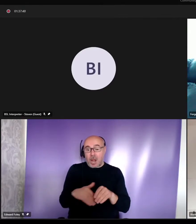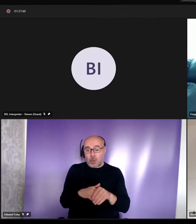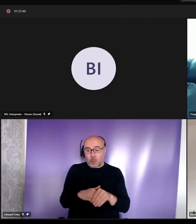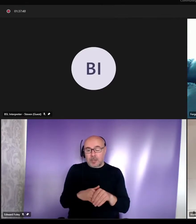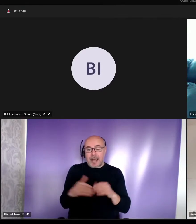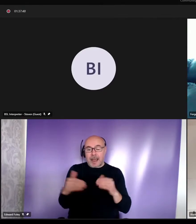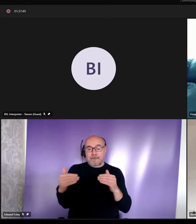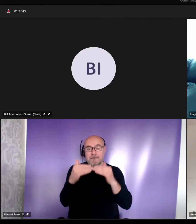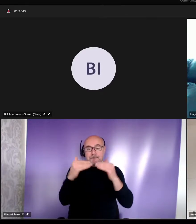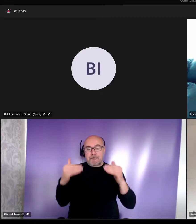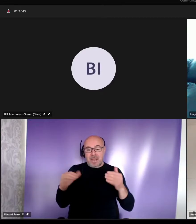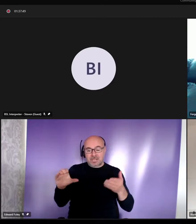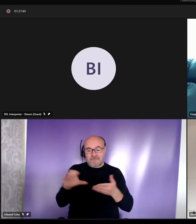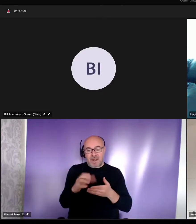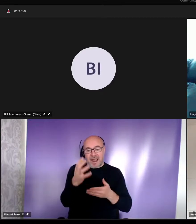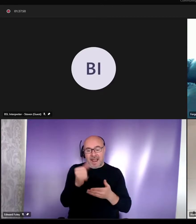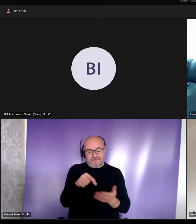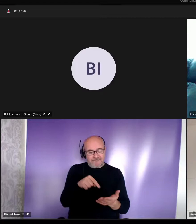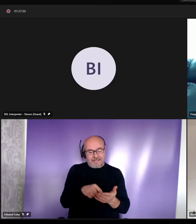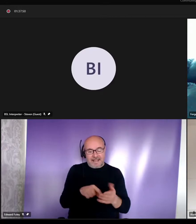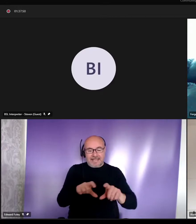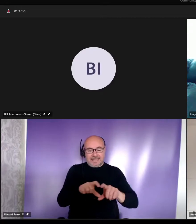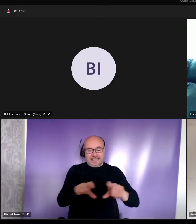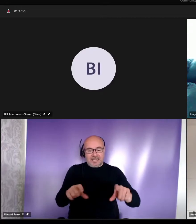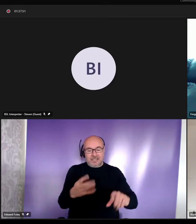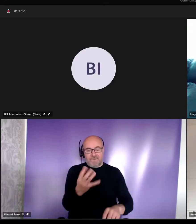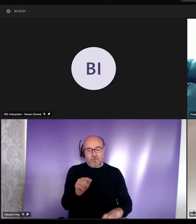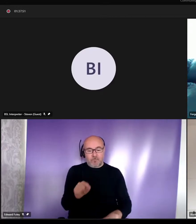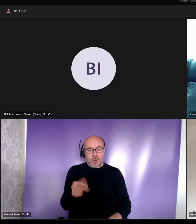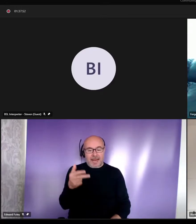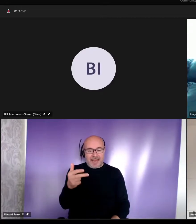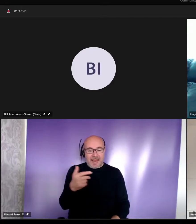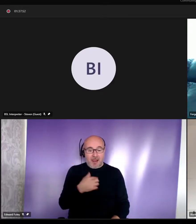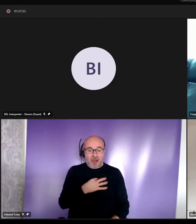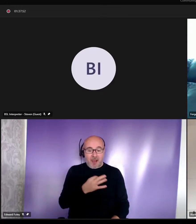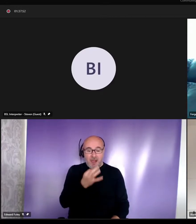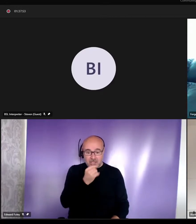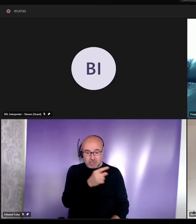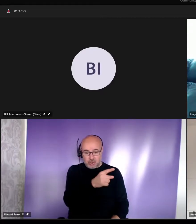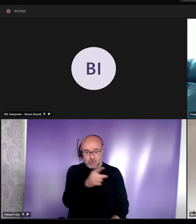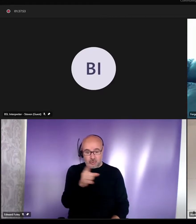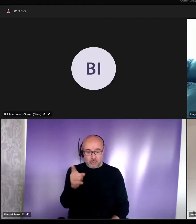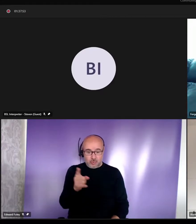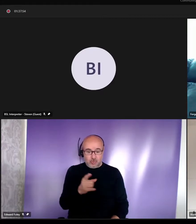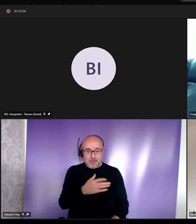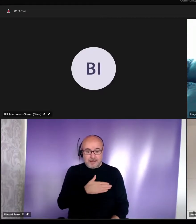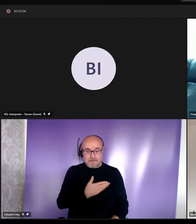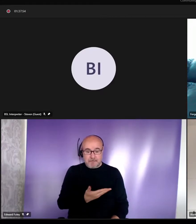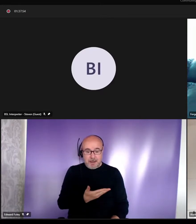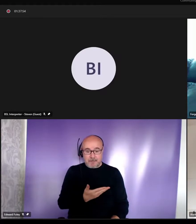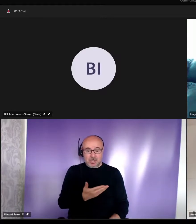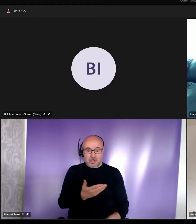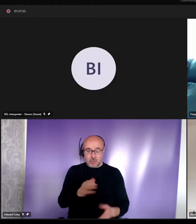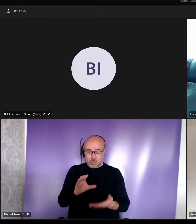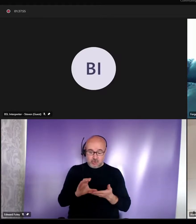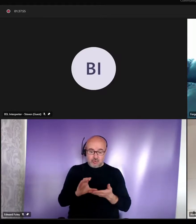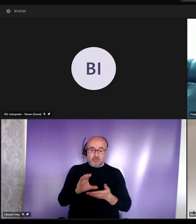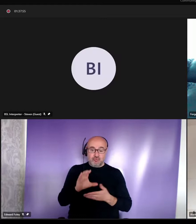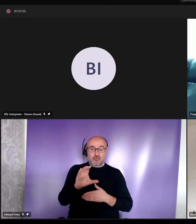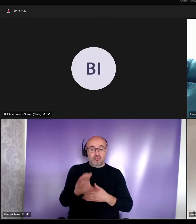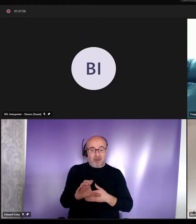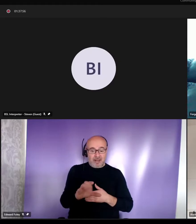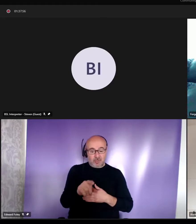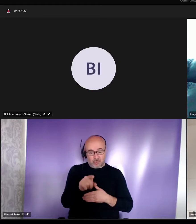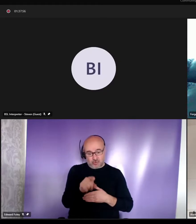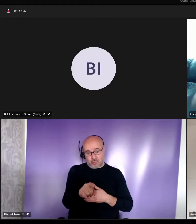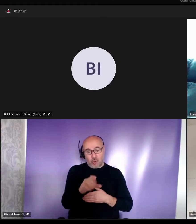report. Therefore, members, I invite you to approve the recommendation that a grant be awarded to Colburn